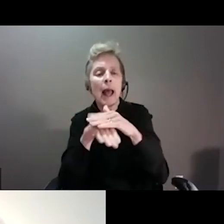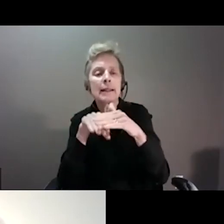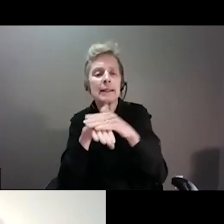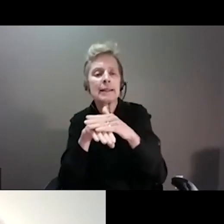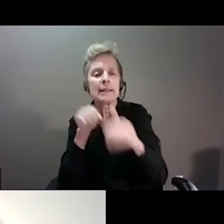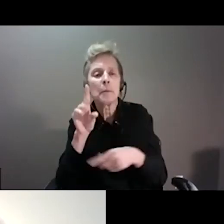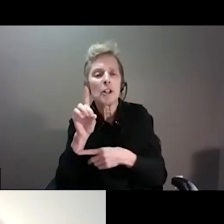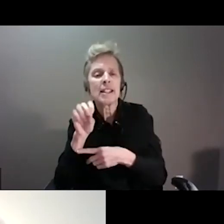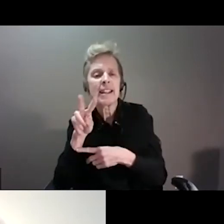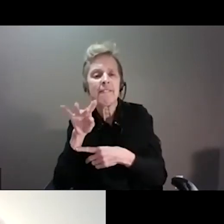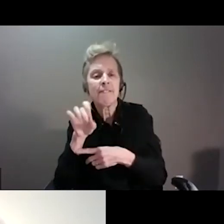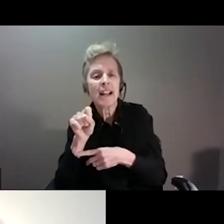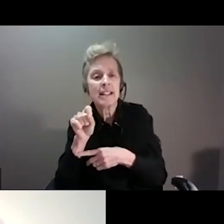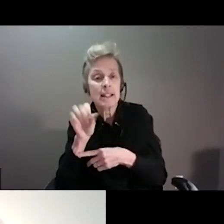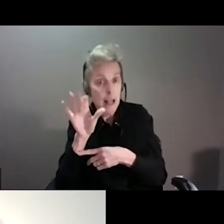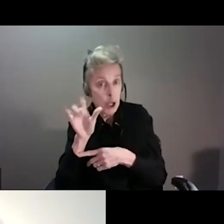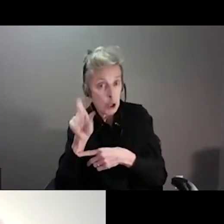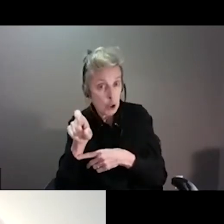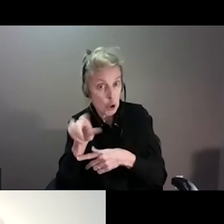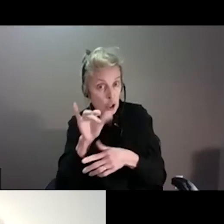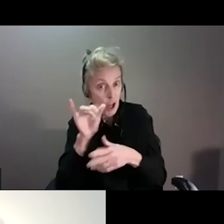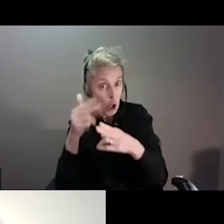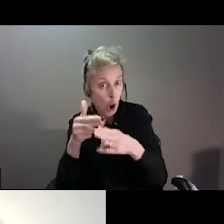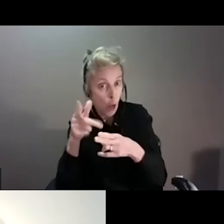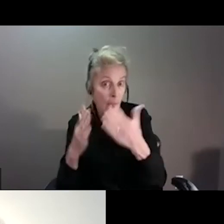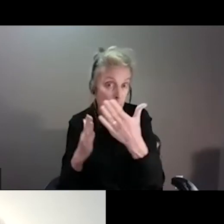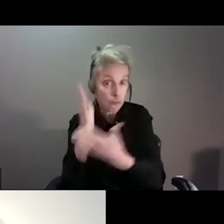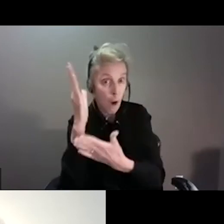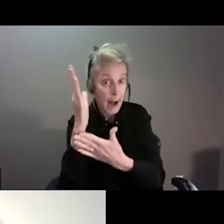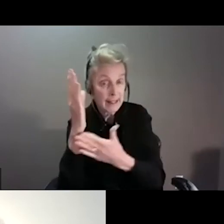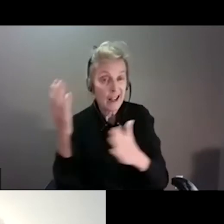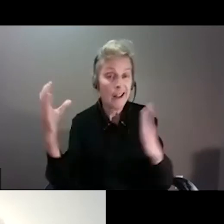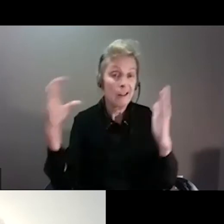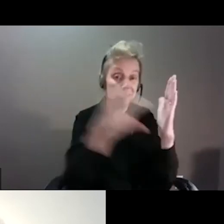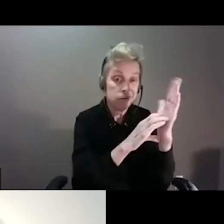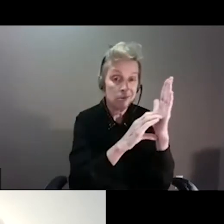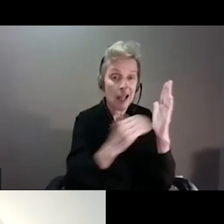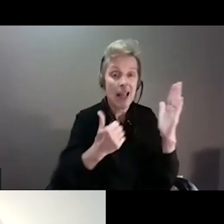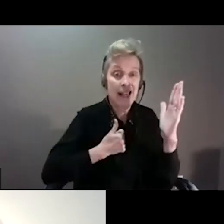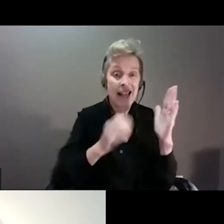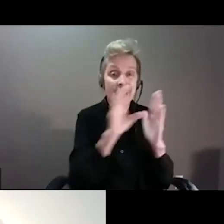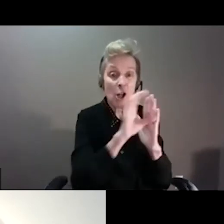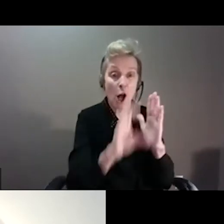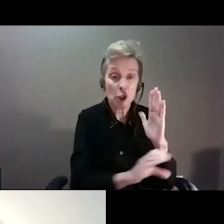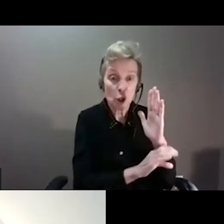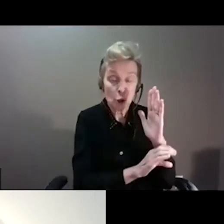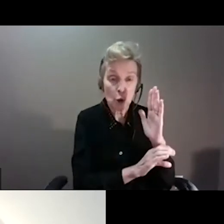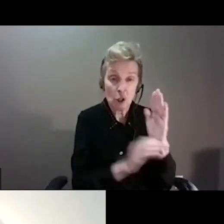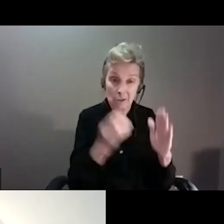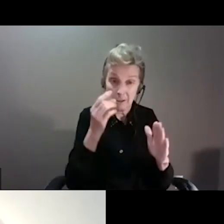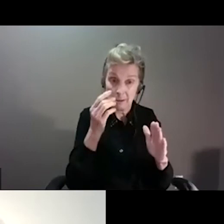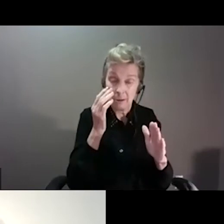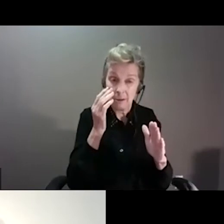technology, should they be a right enshrined in the Canadian Constitution to improve things for people with disabilities?